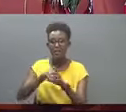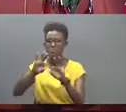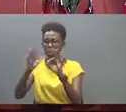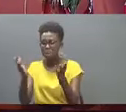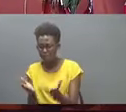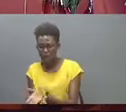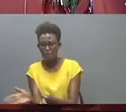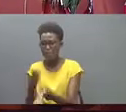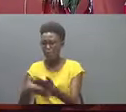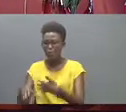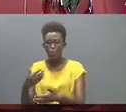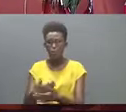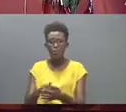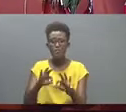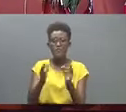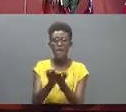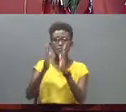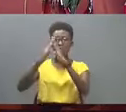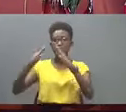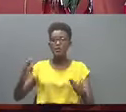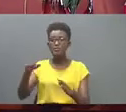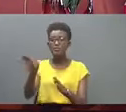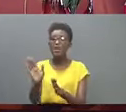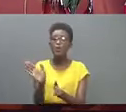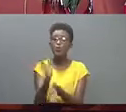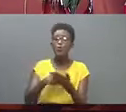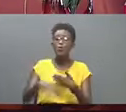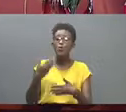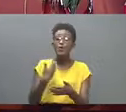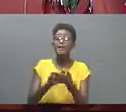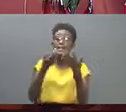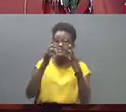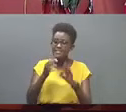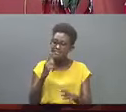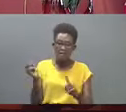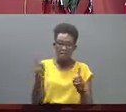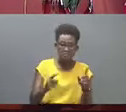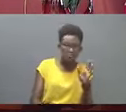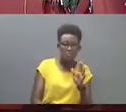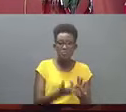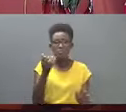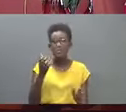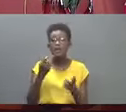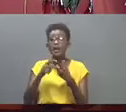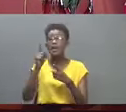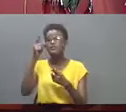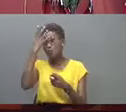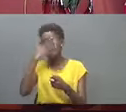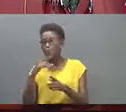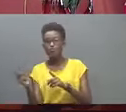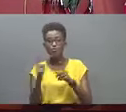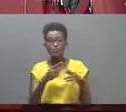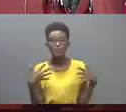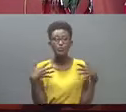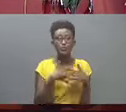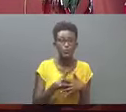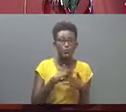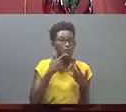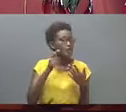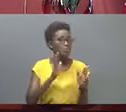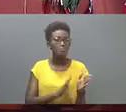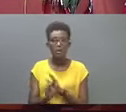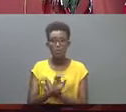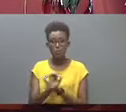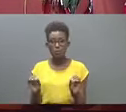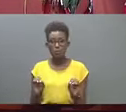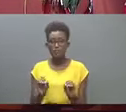house at night, who is not expected, who is not invited. Iyo tuvuga umujura ni umuntu ari we wese utera urugo